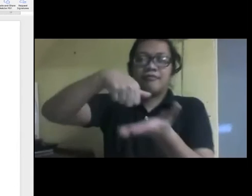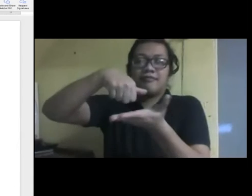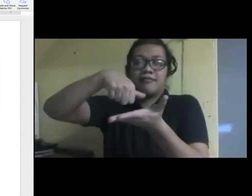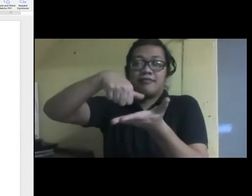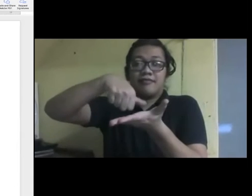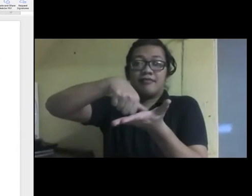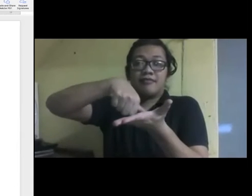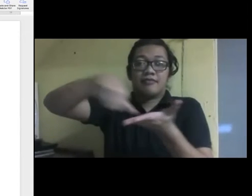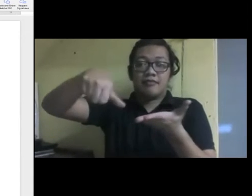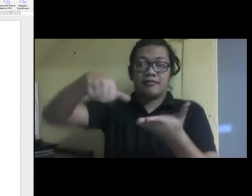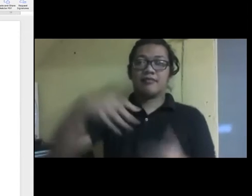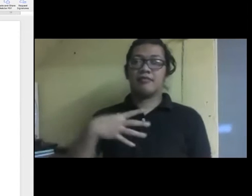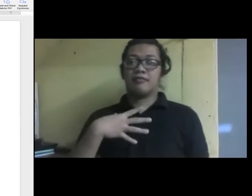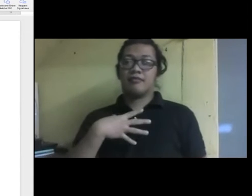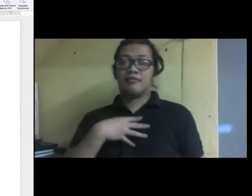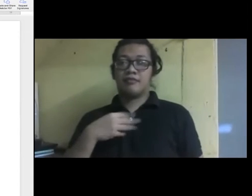Okay.